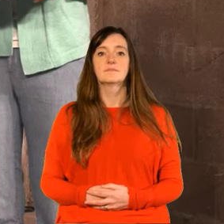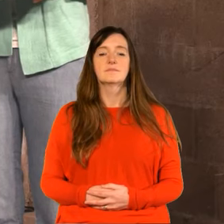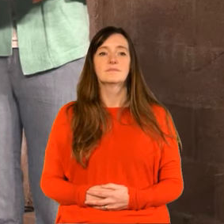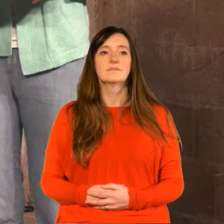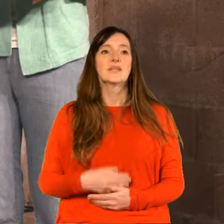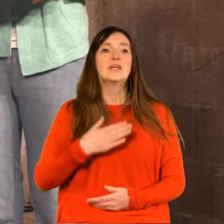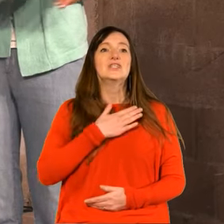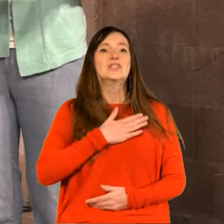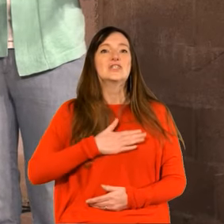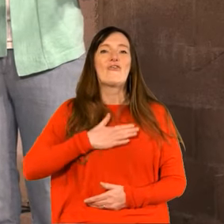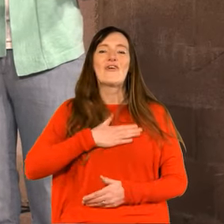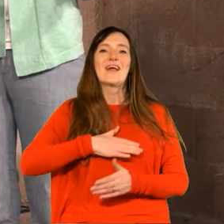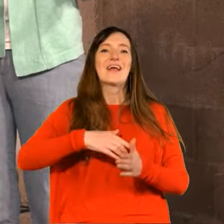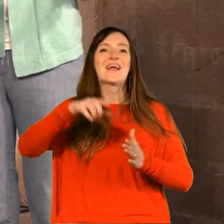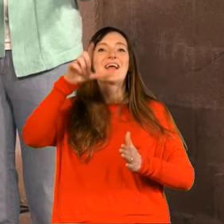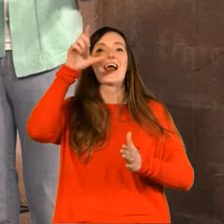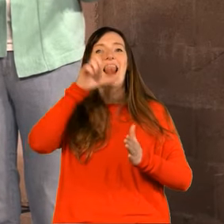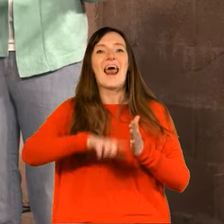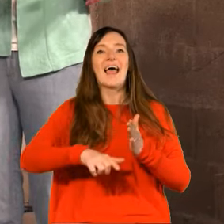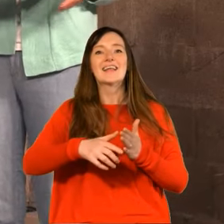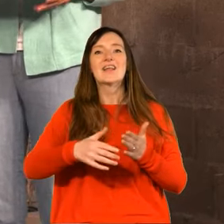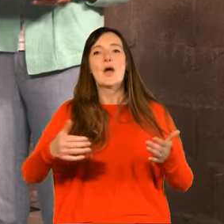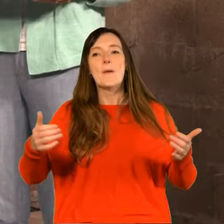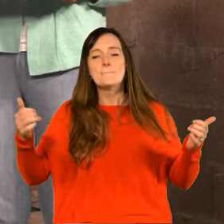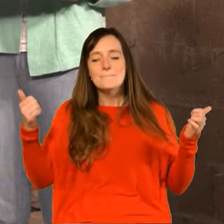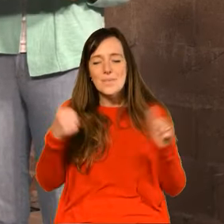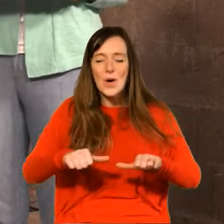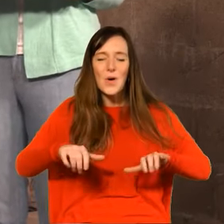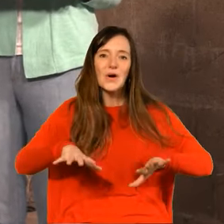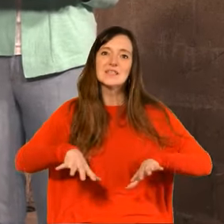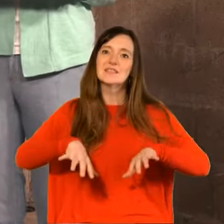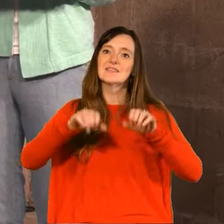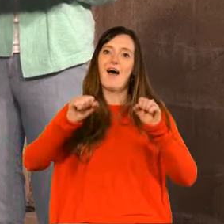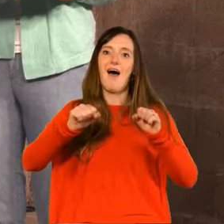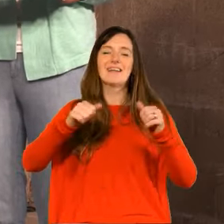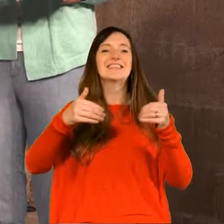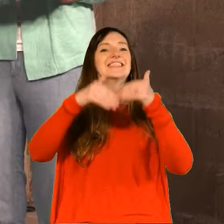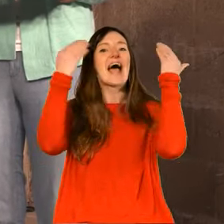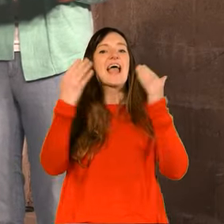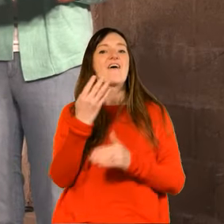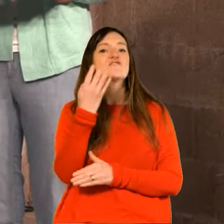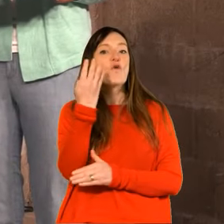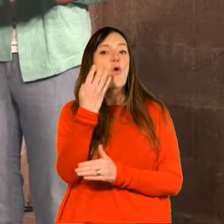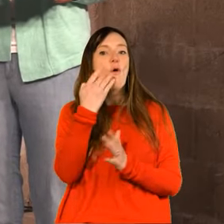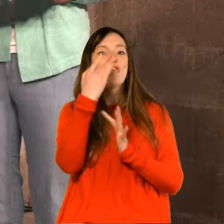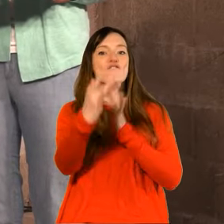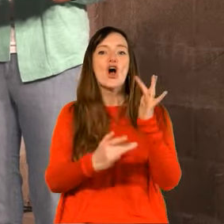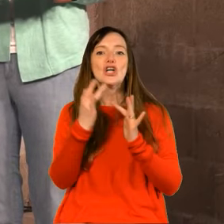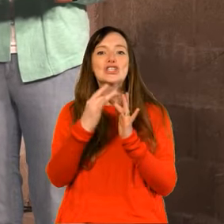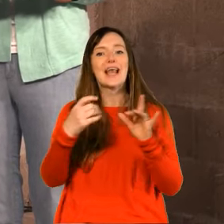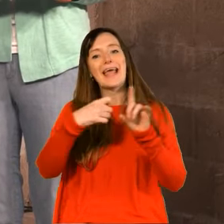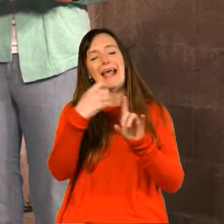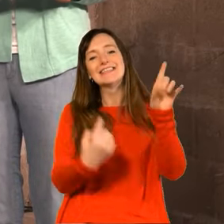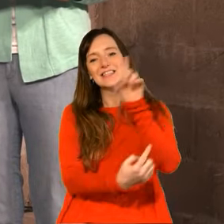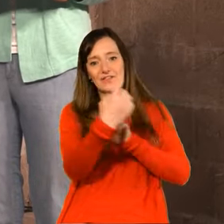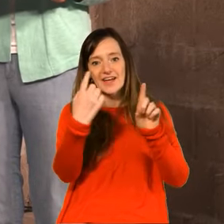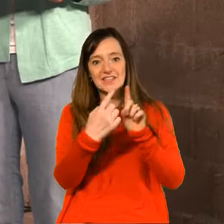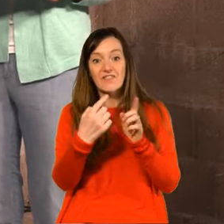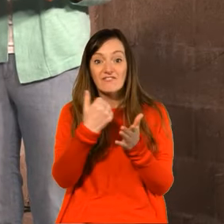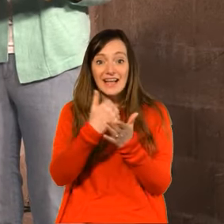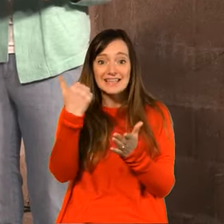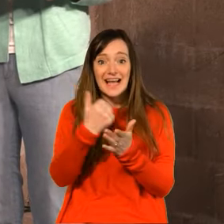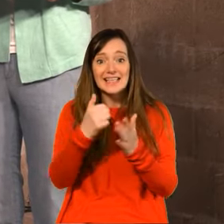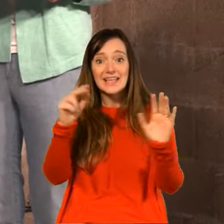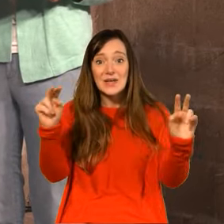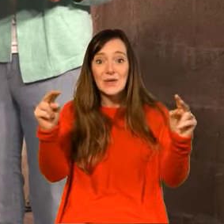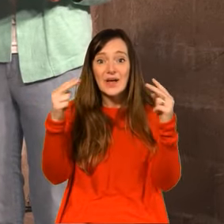Sorry we're late. We're here now for the beginning of day four of Virtually Keswick Convention. And it's great to be with you, particularly if this